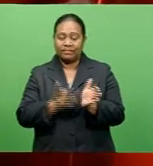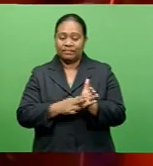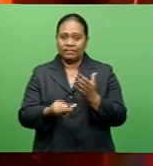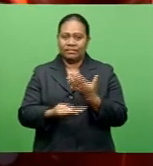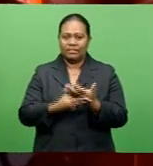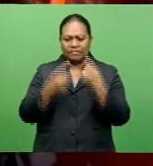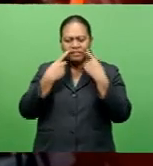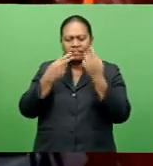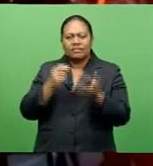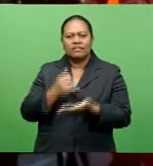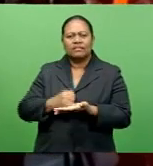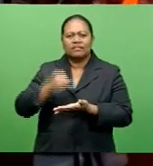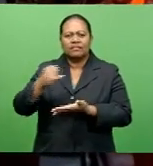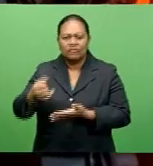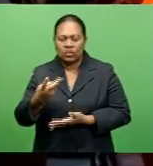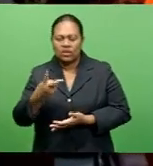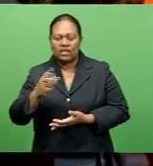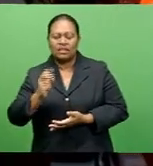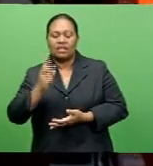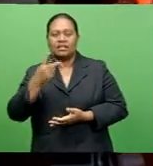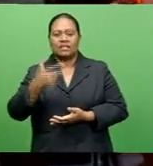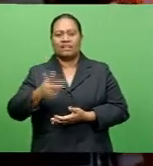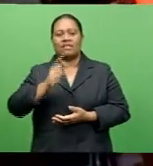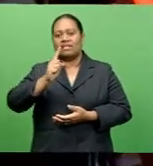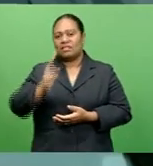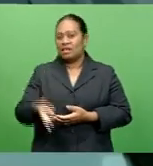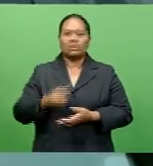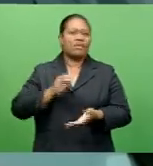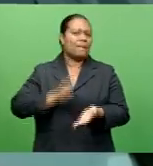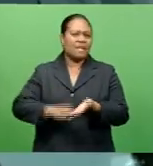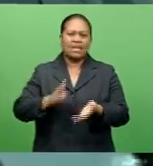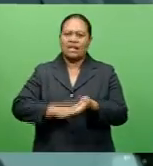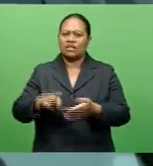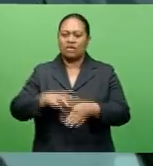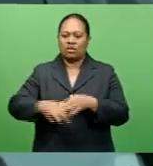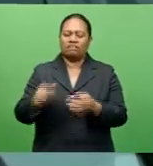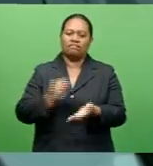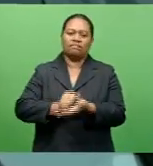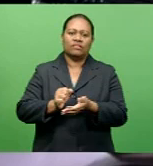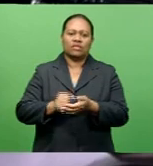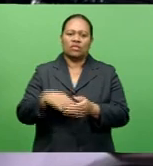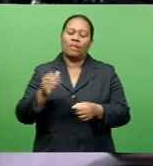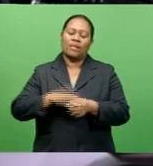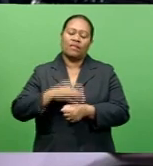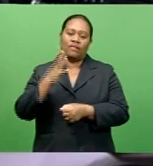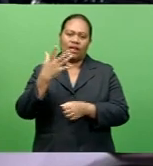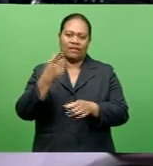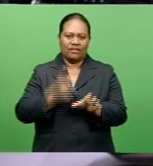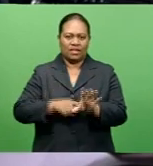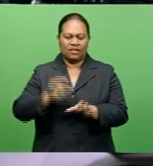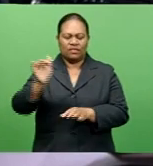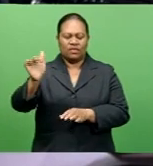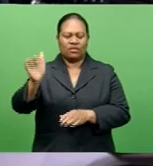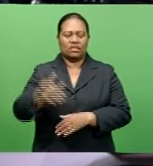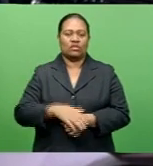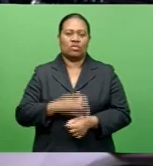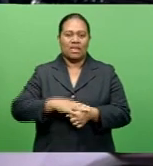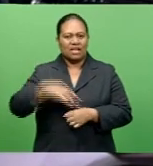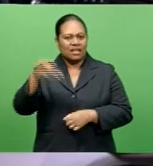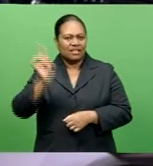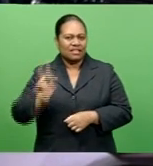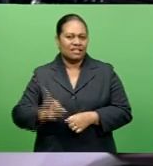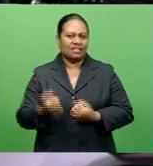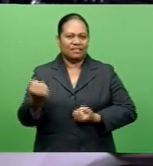investing $27 billion in electric and autonomous vehicles over the next 5 years, up from $20 billion in